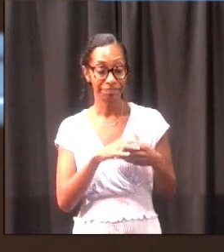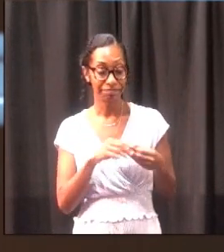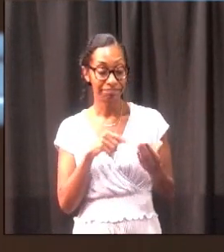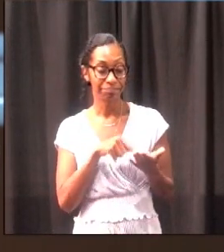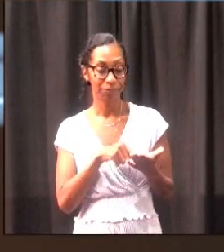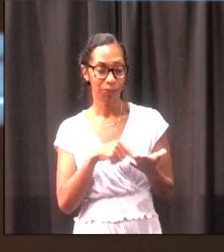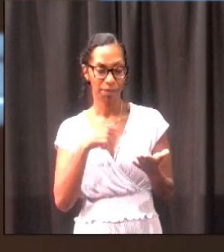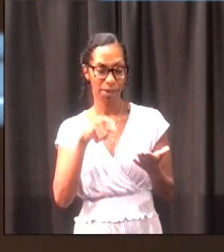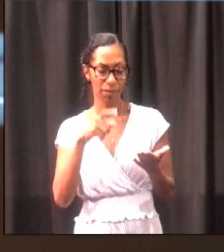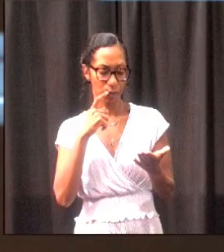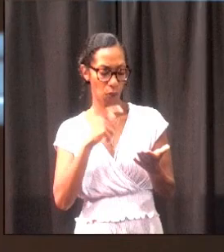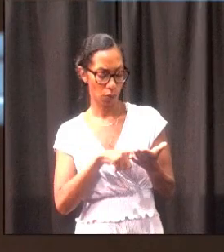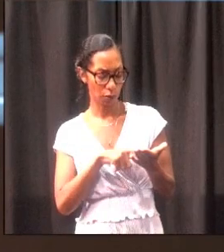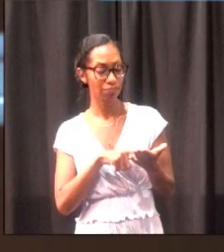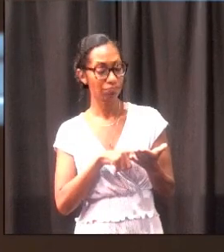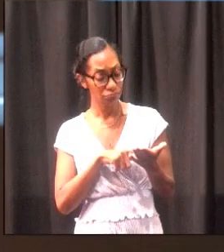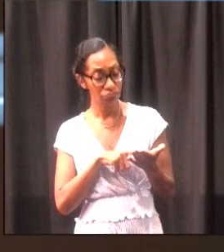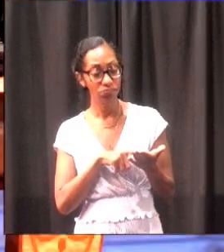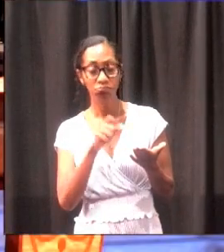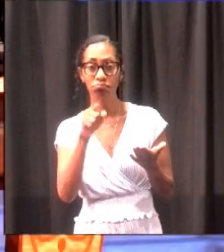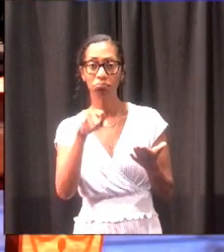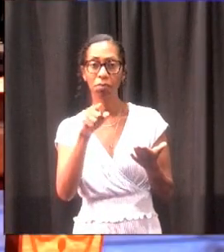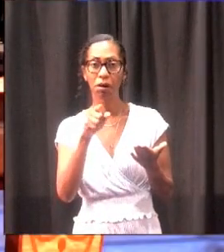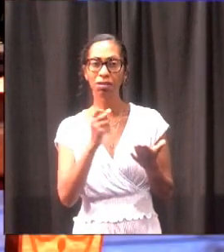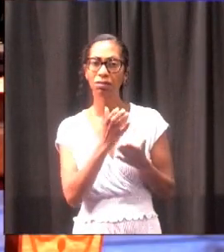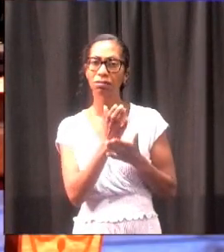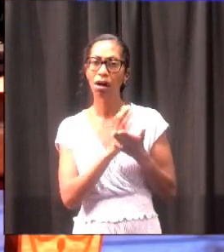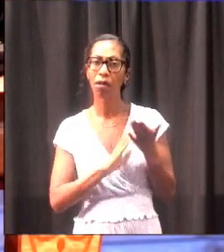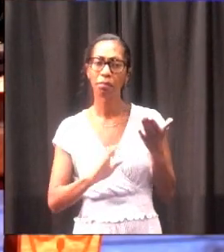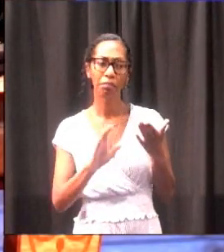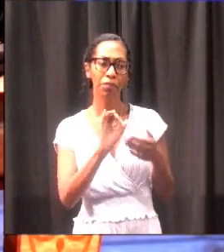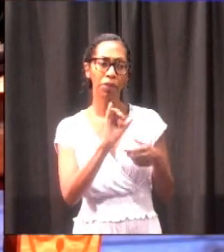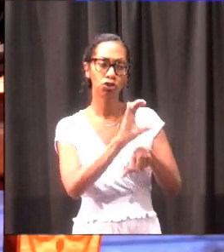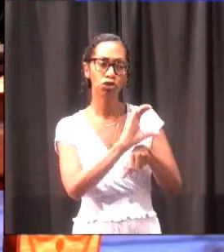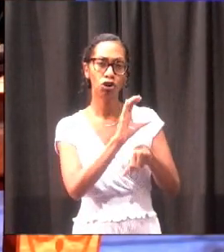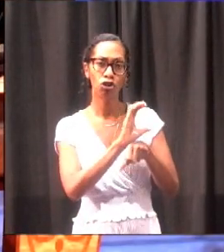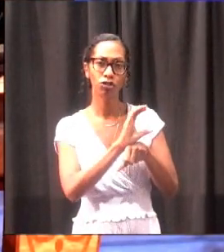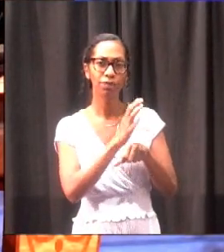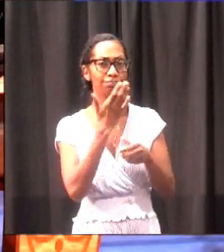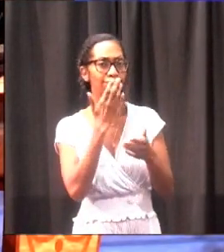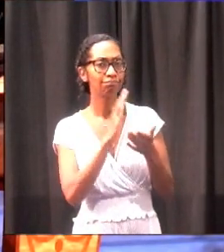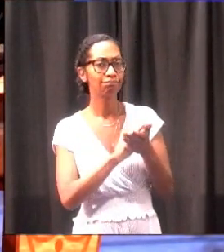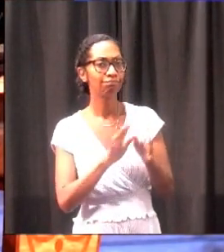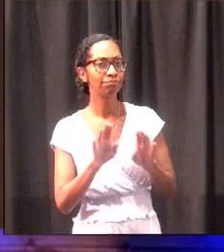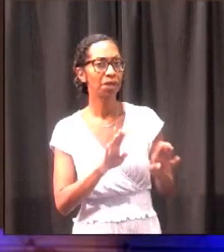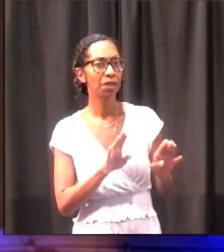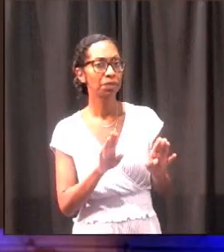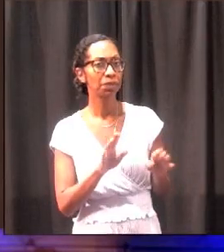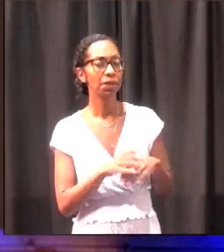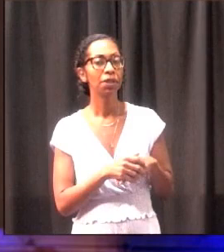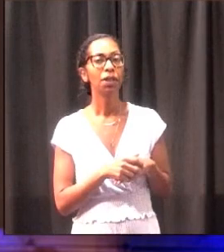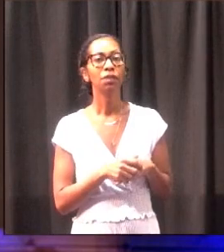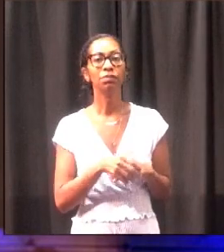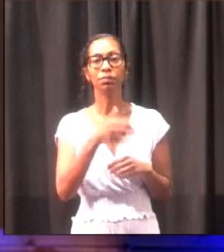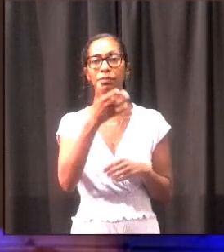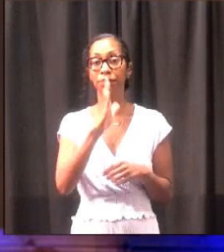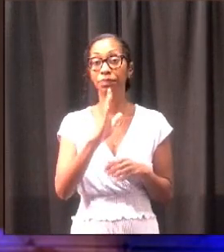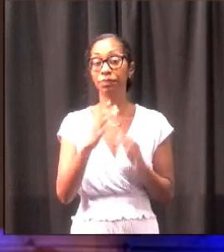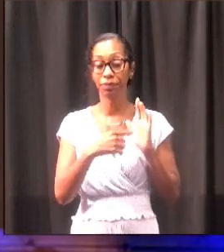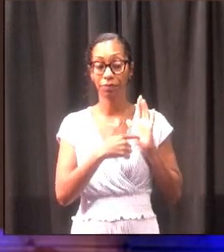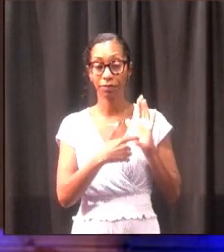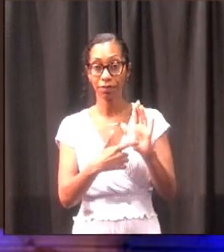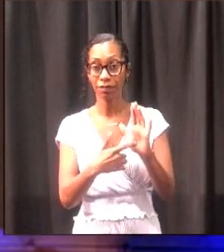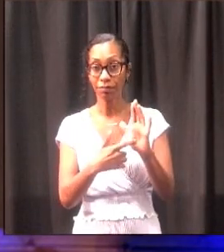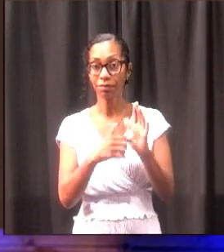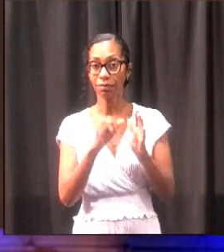some poor behavior that we will see in the Corinthian church. Because what God shows here and says here is that there is still greatness